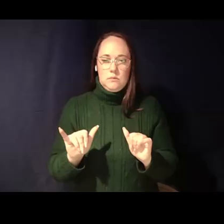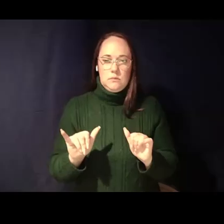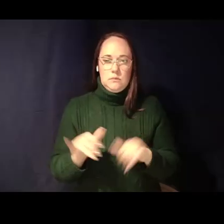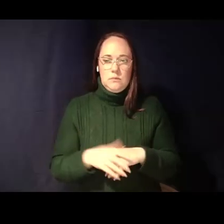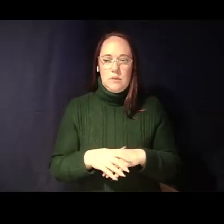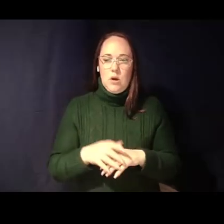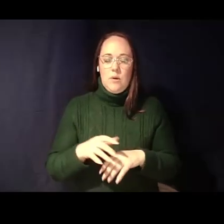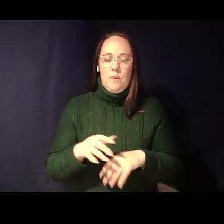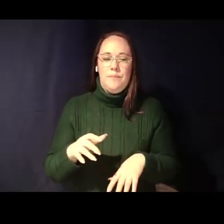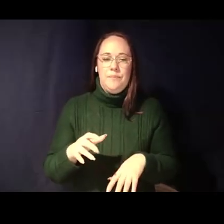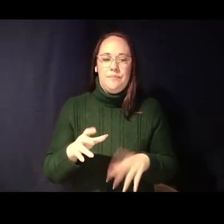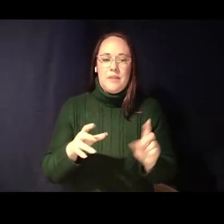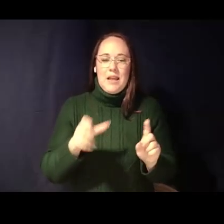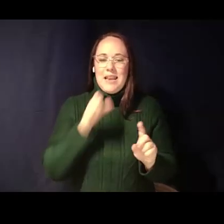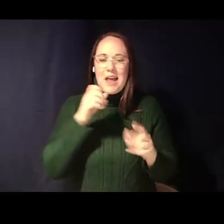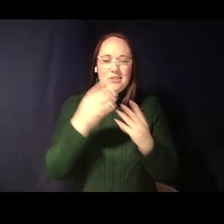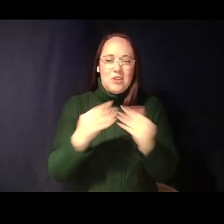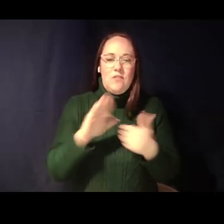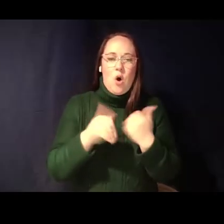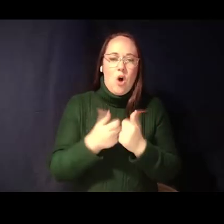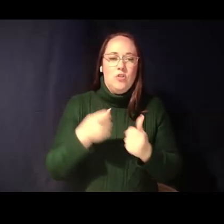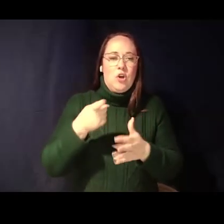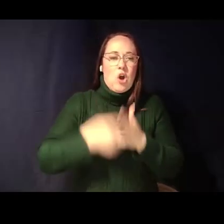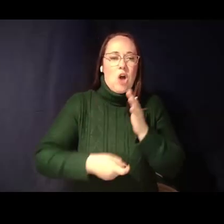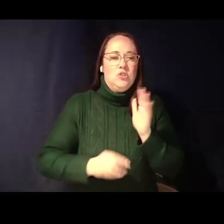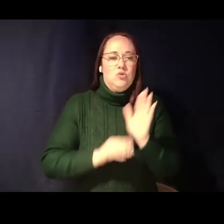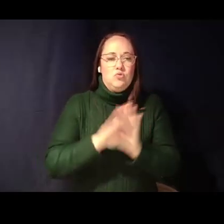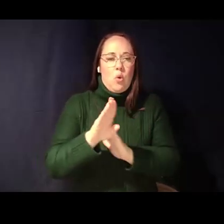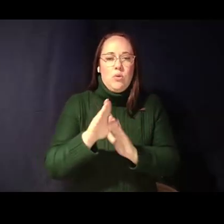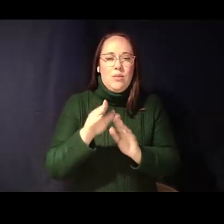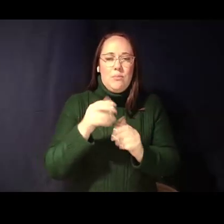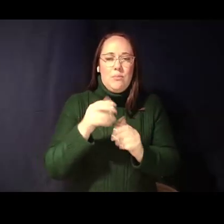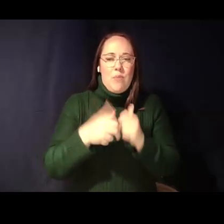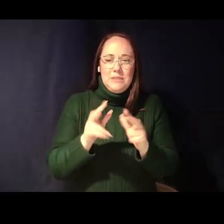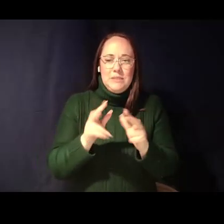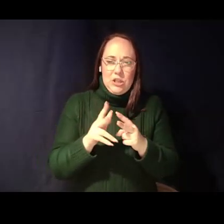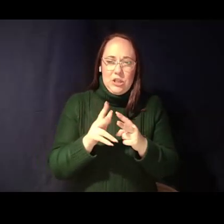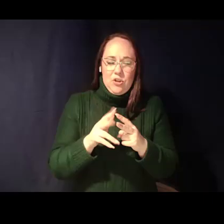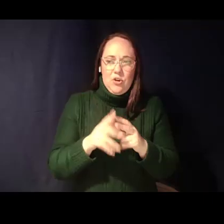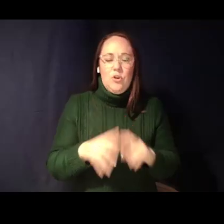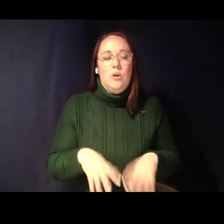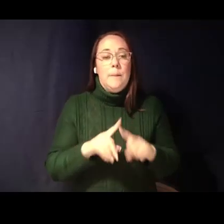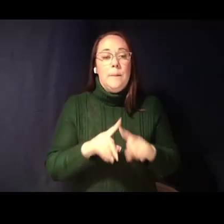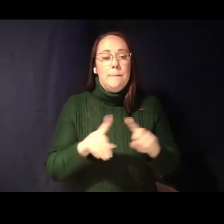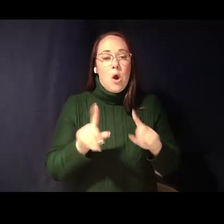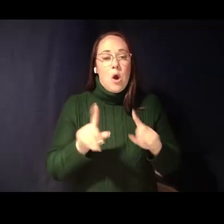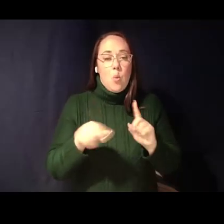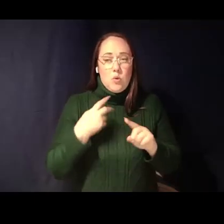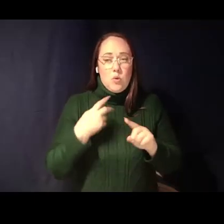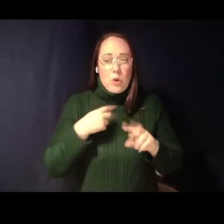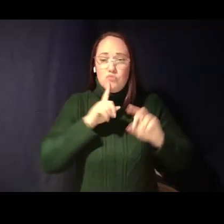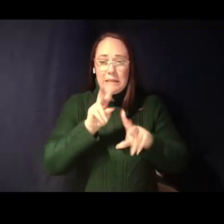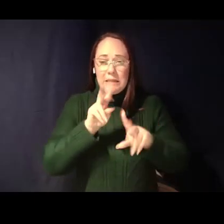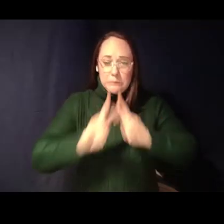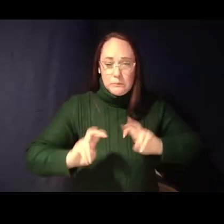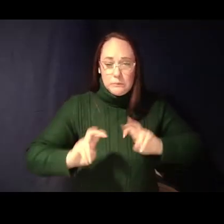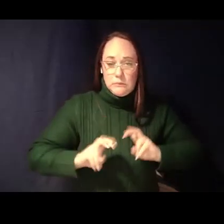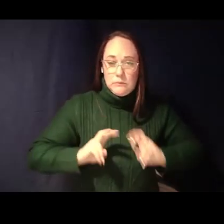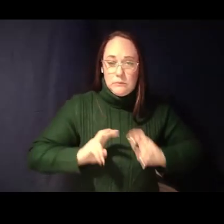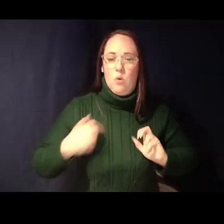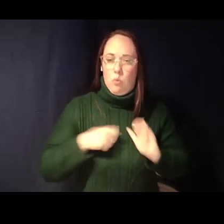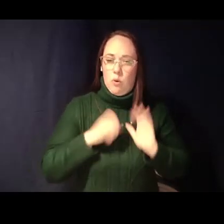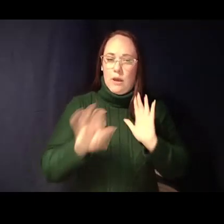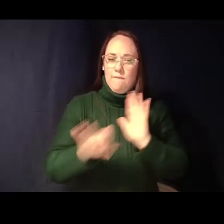growth problems in Colorado's Medicaid program. But through looking deeply under the hood here, our hope is that we can find some